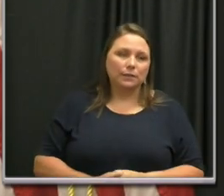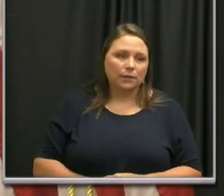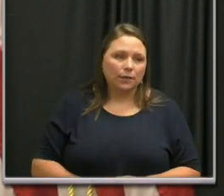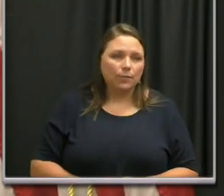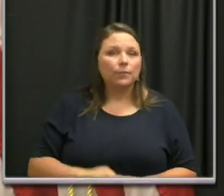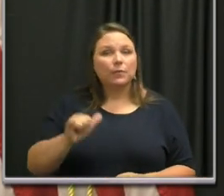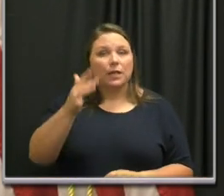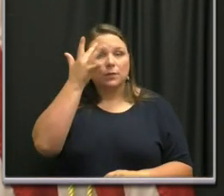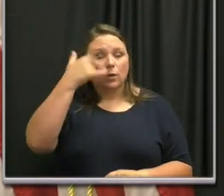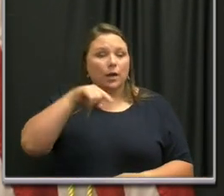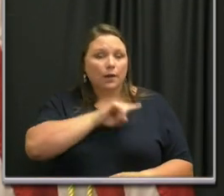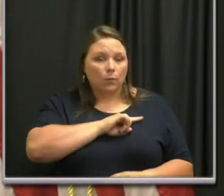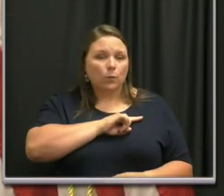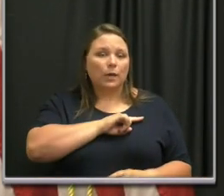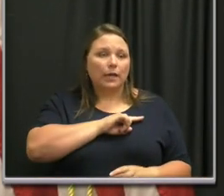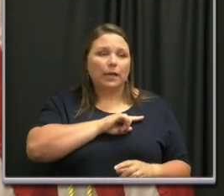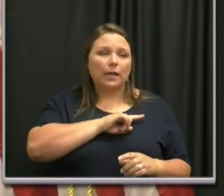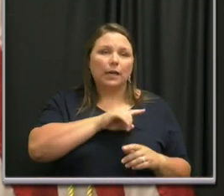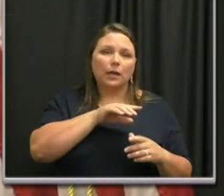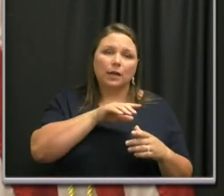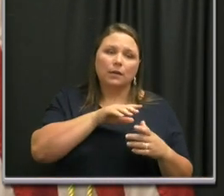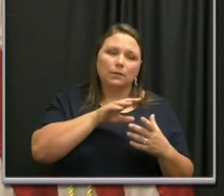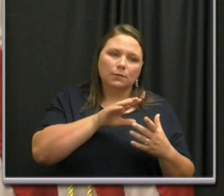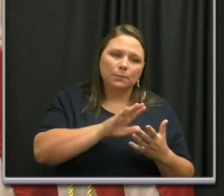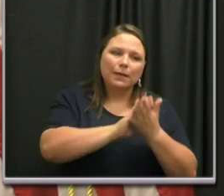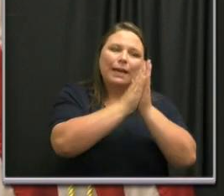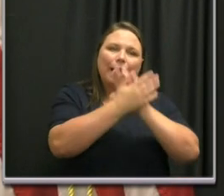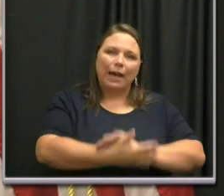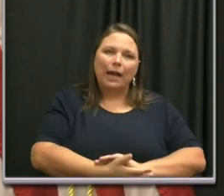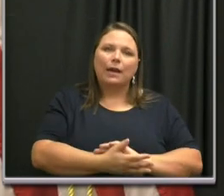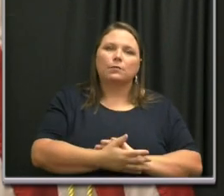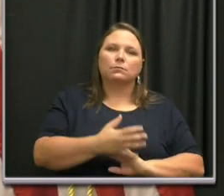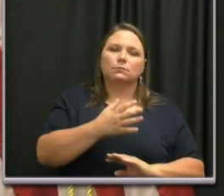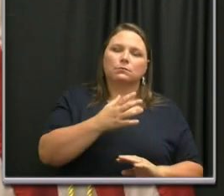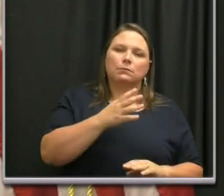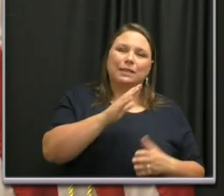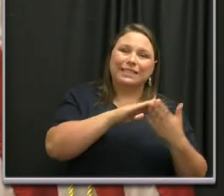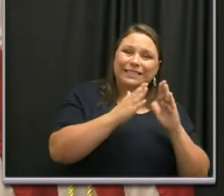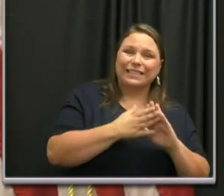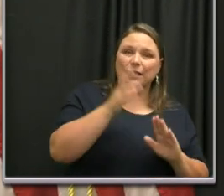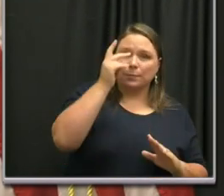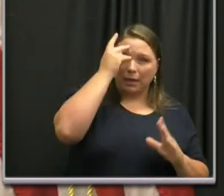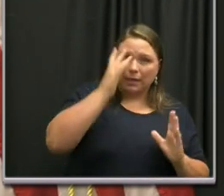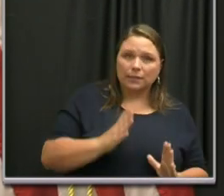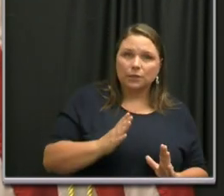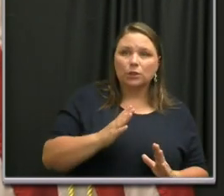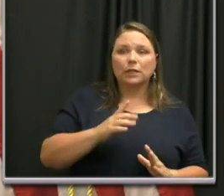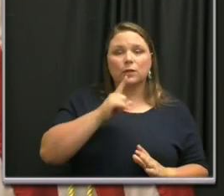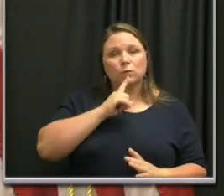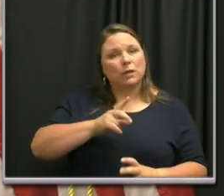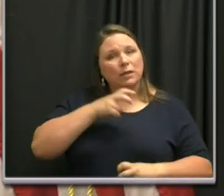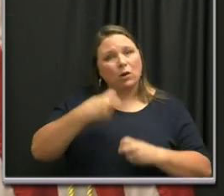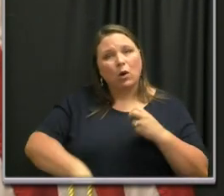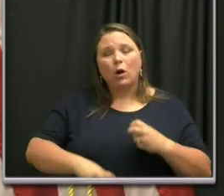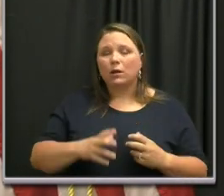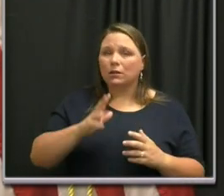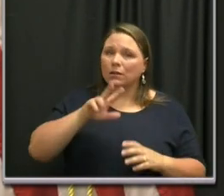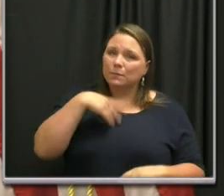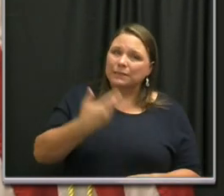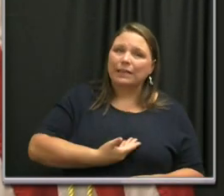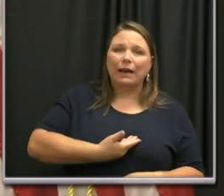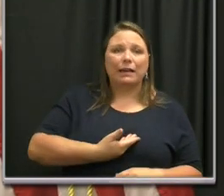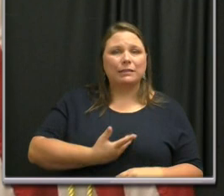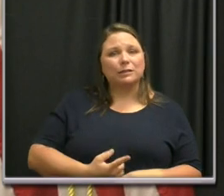why we went into city service, and it's devastating not to be able to do it now, but frankly, you